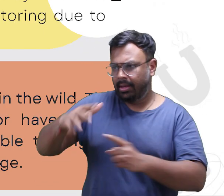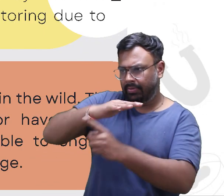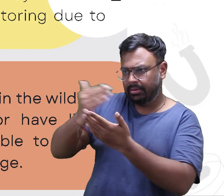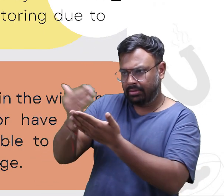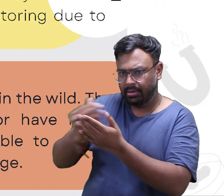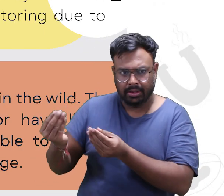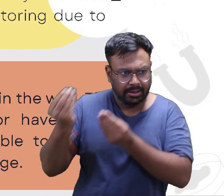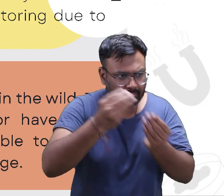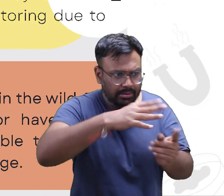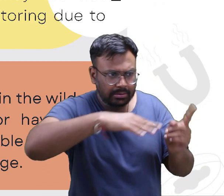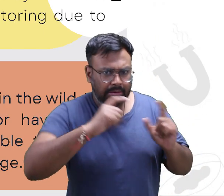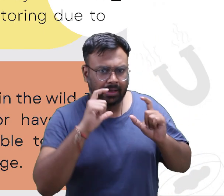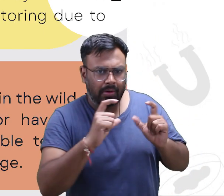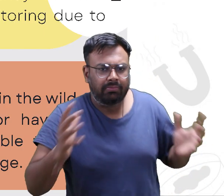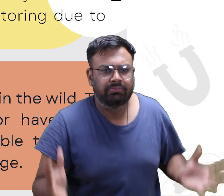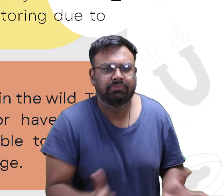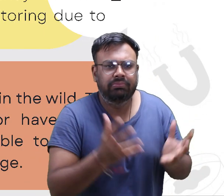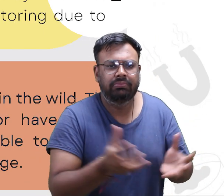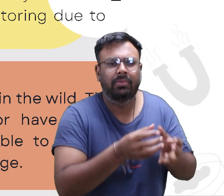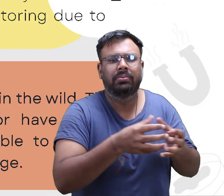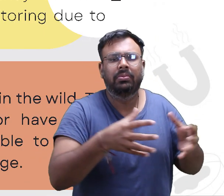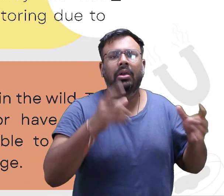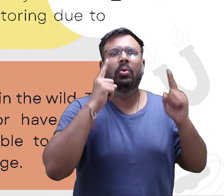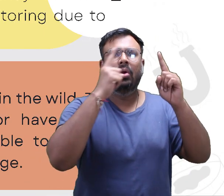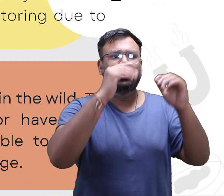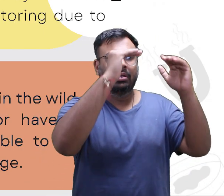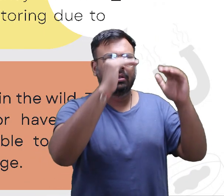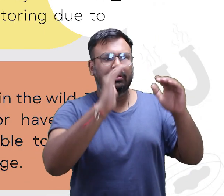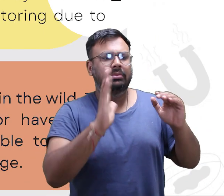their status needs monitoring due to their